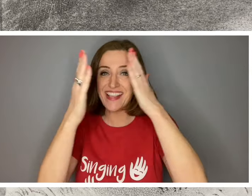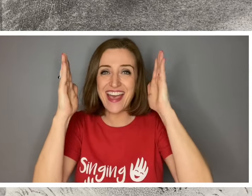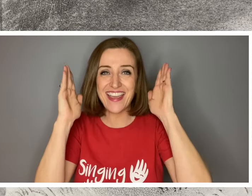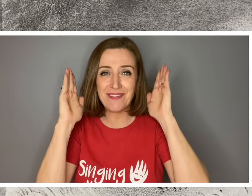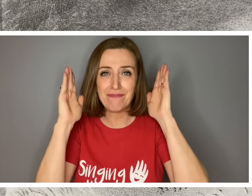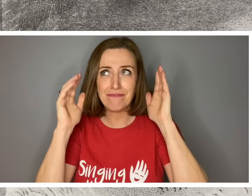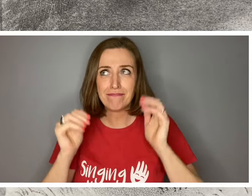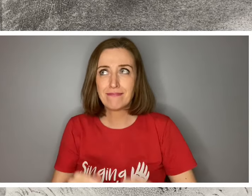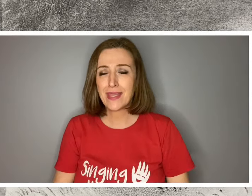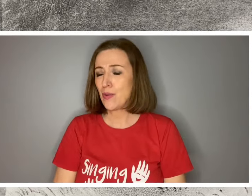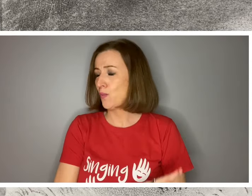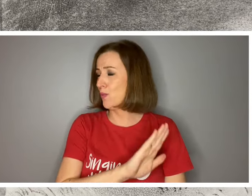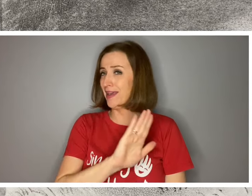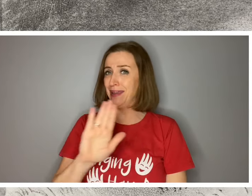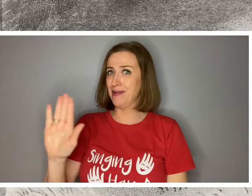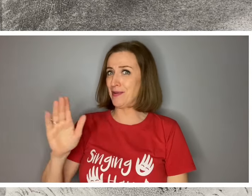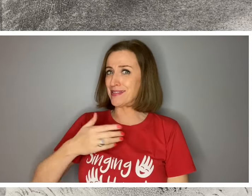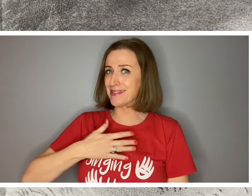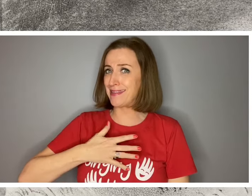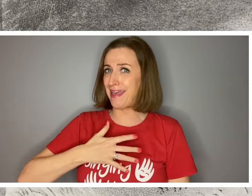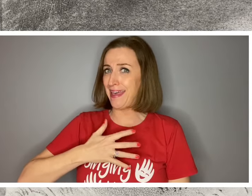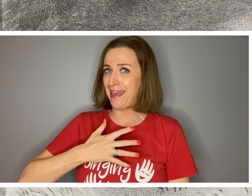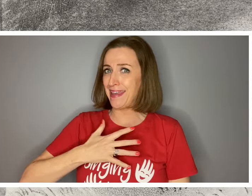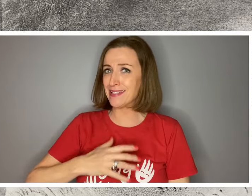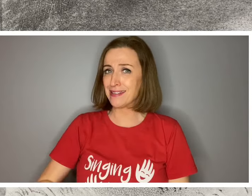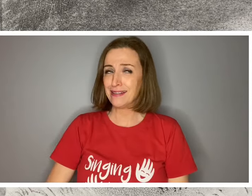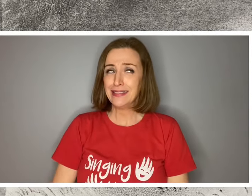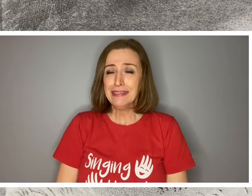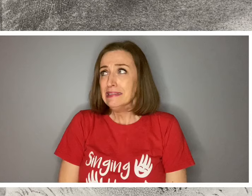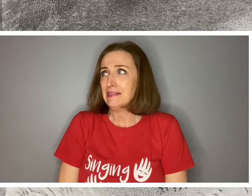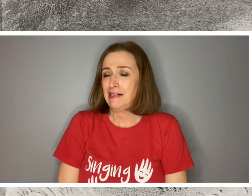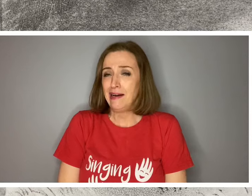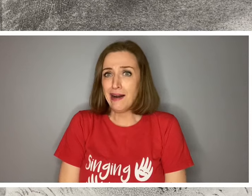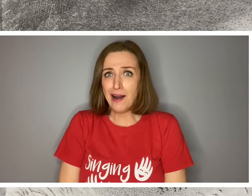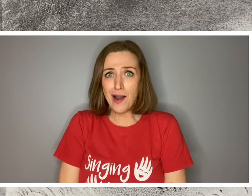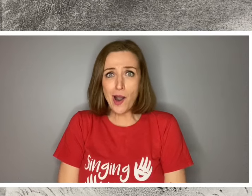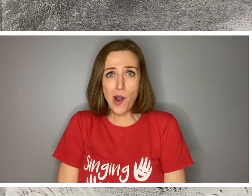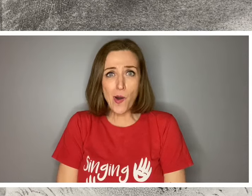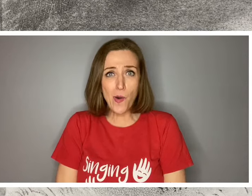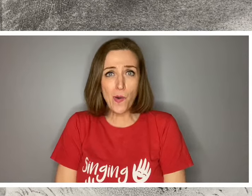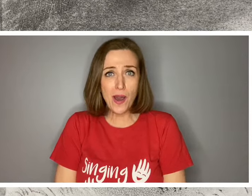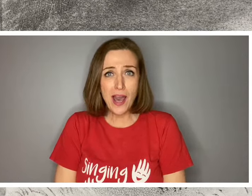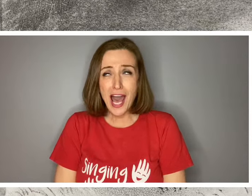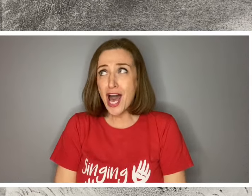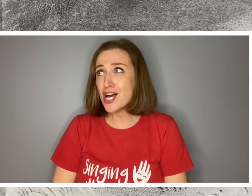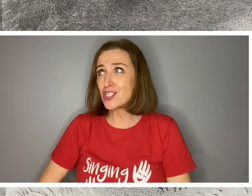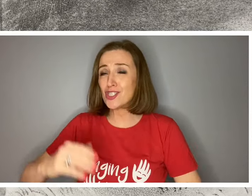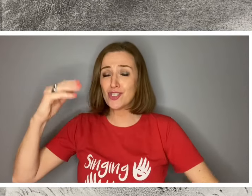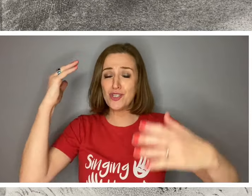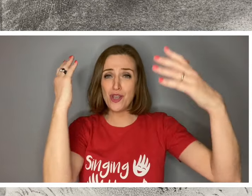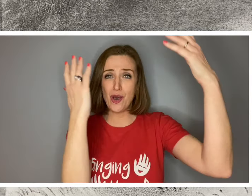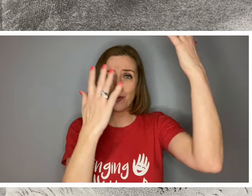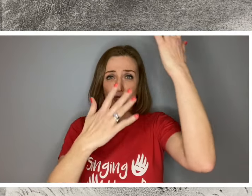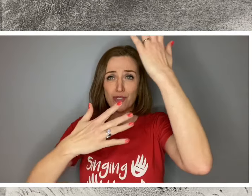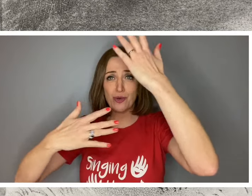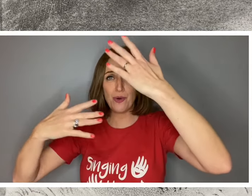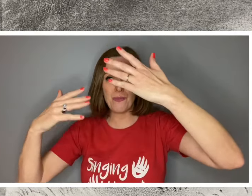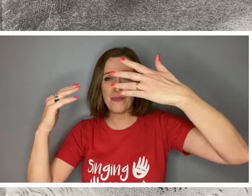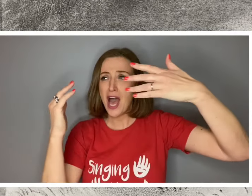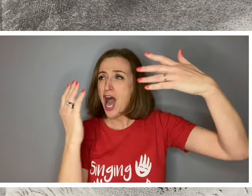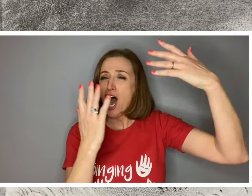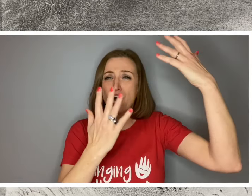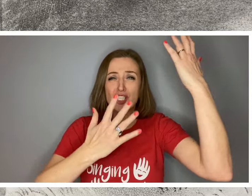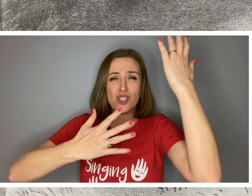beautiful day. We're not scared. Uh-oh, a